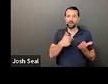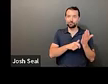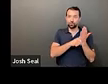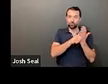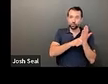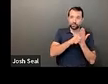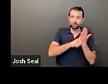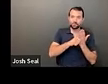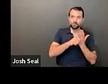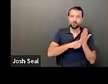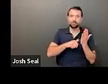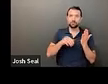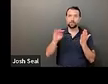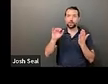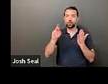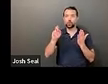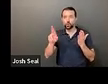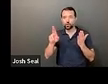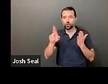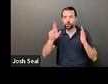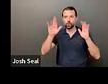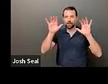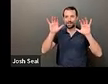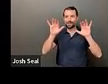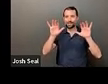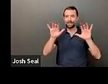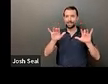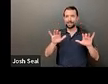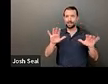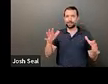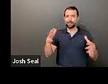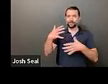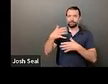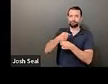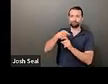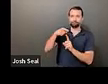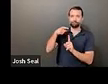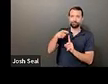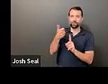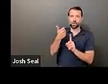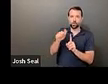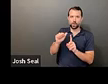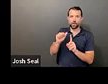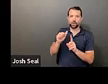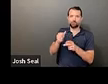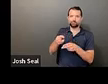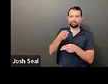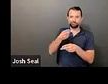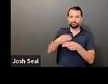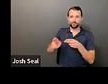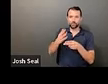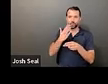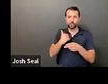be helpful on one, just in one spot. Okay, so we hope that this is useful.